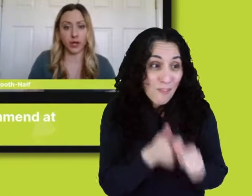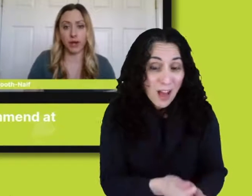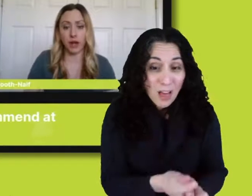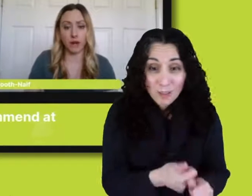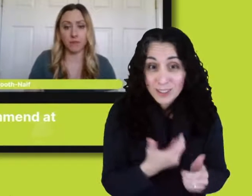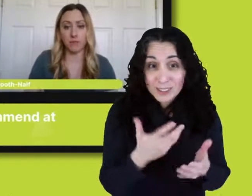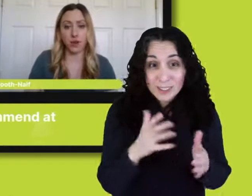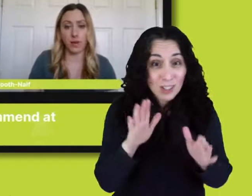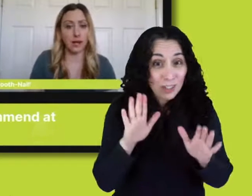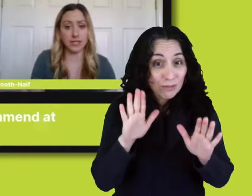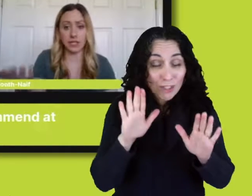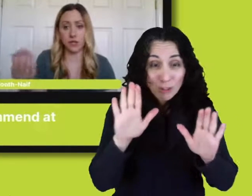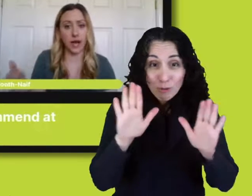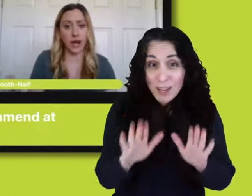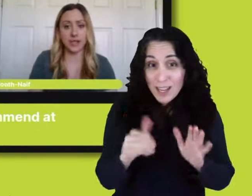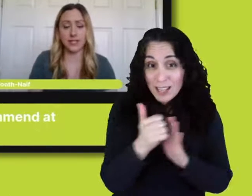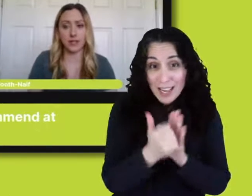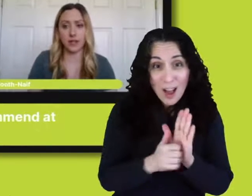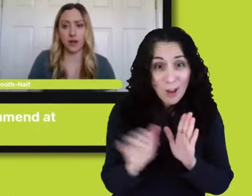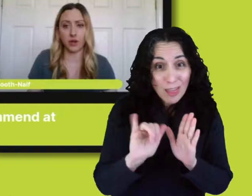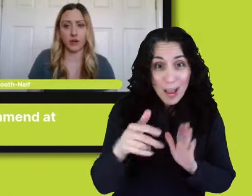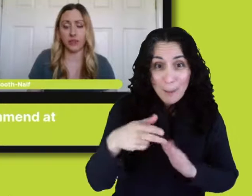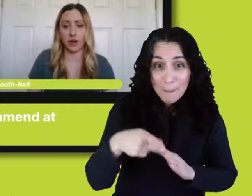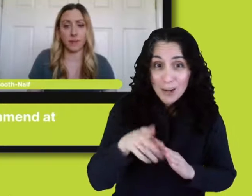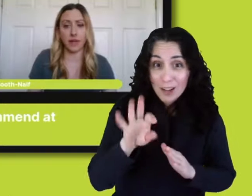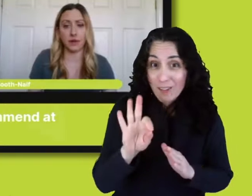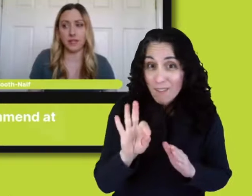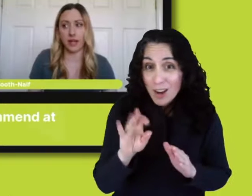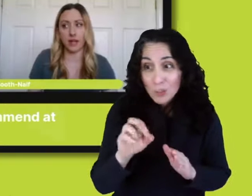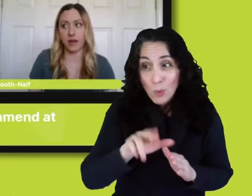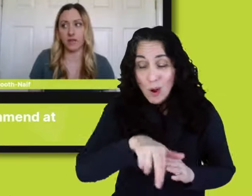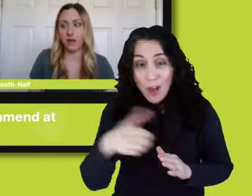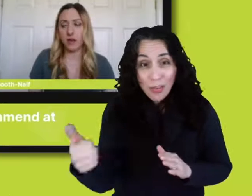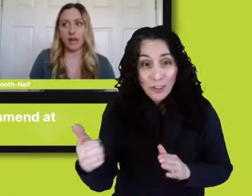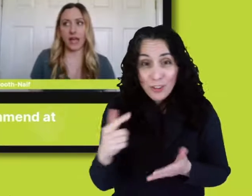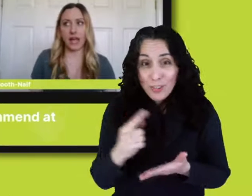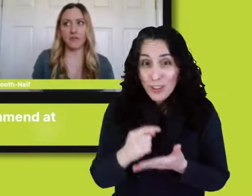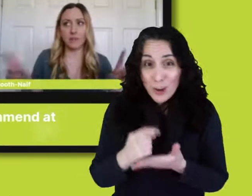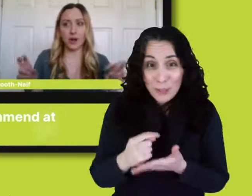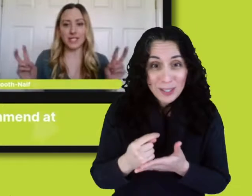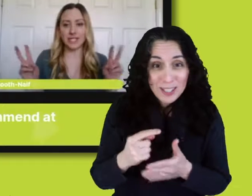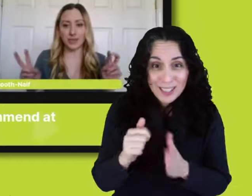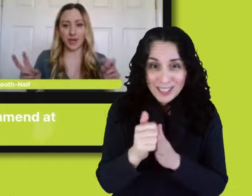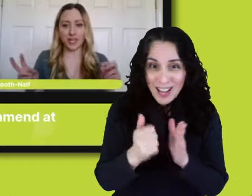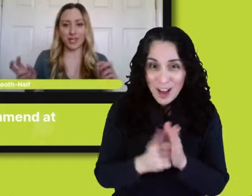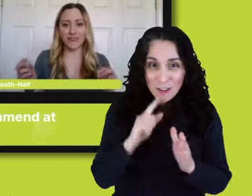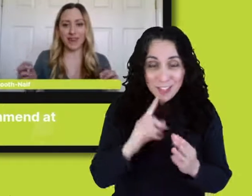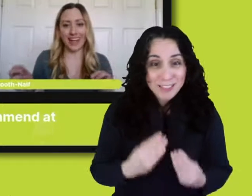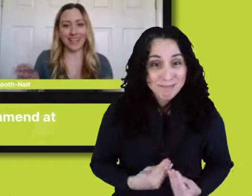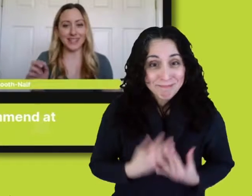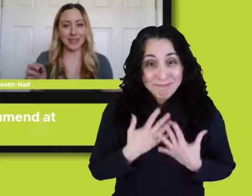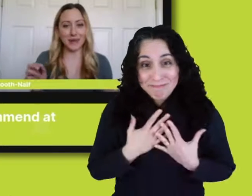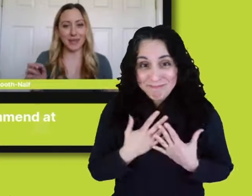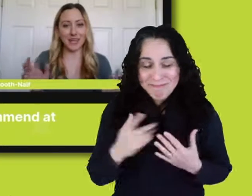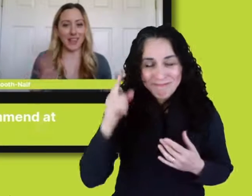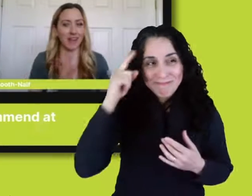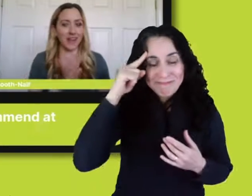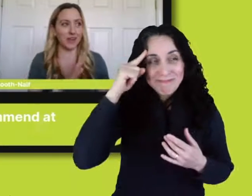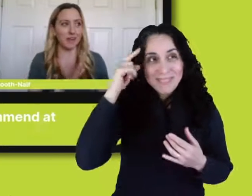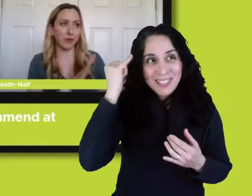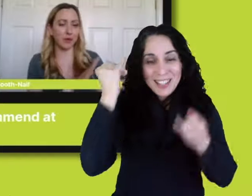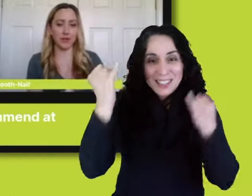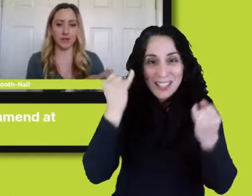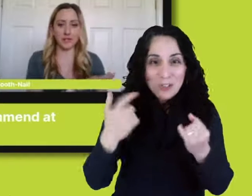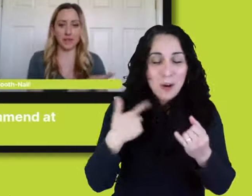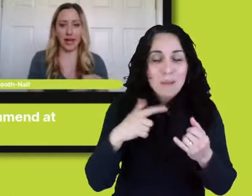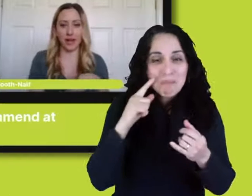some great, accounts like you guys and other therapy accounts that have kind of sparked inspiration for ideas for me. And then I'll